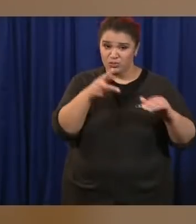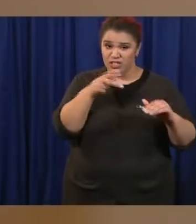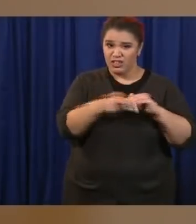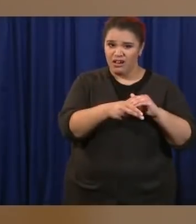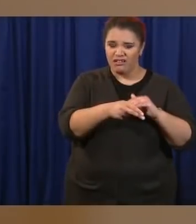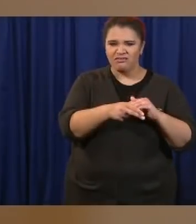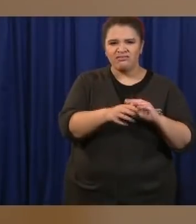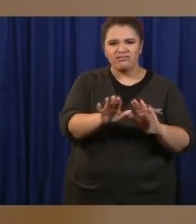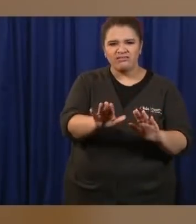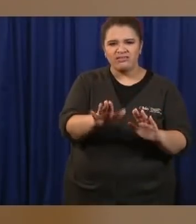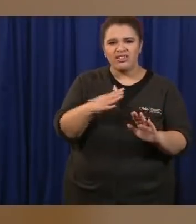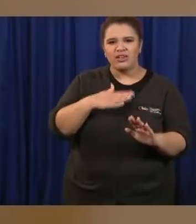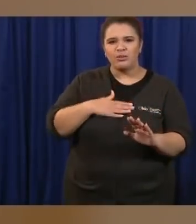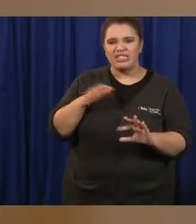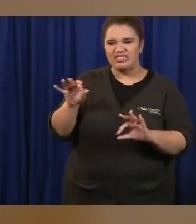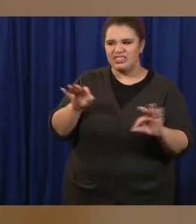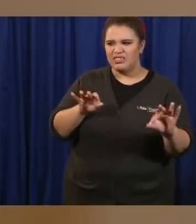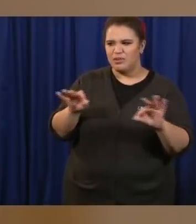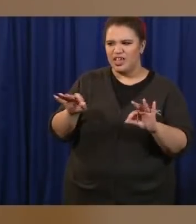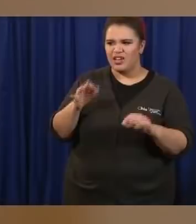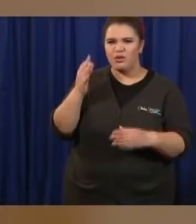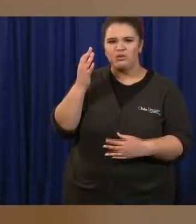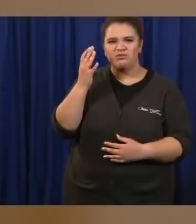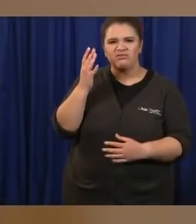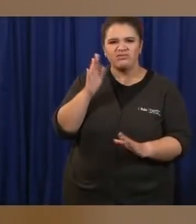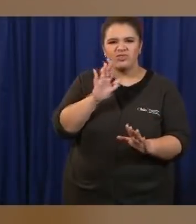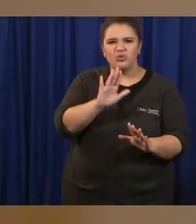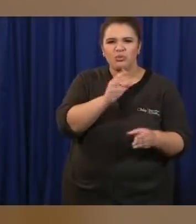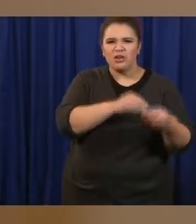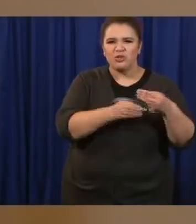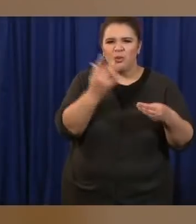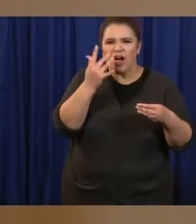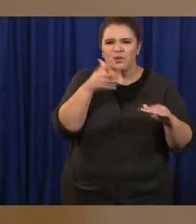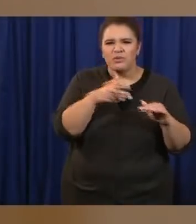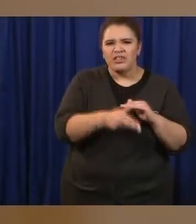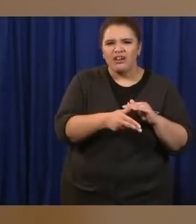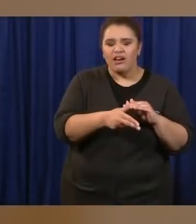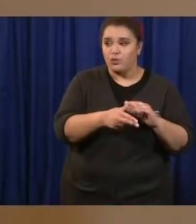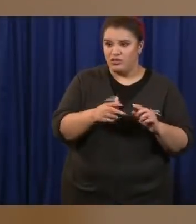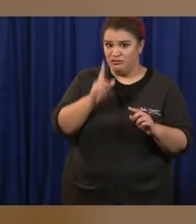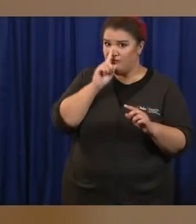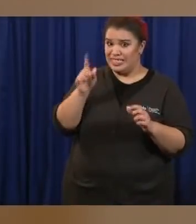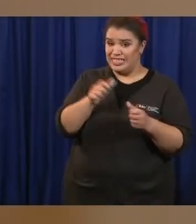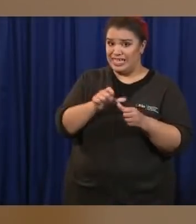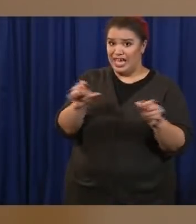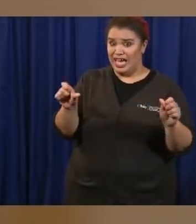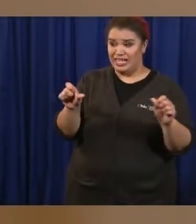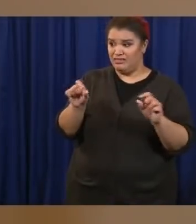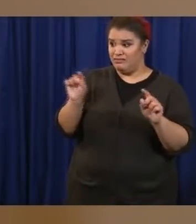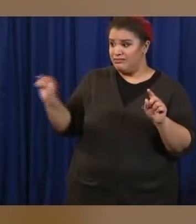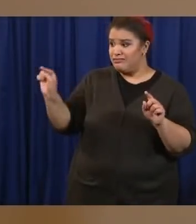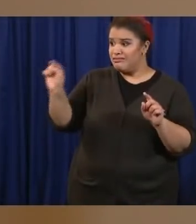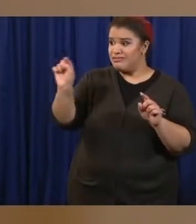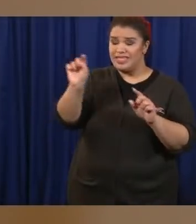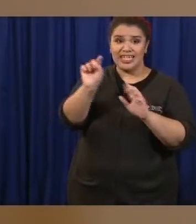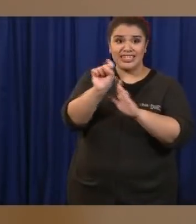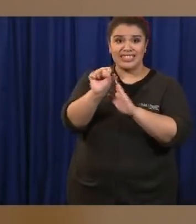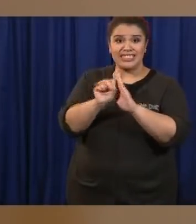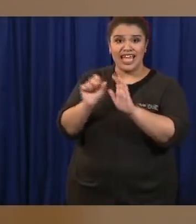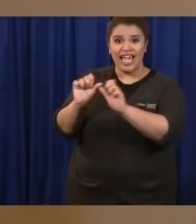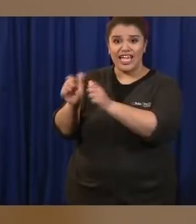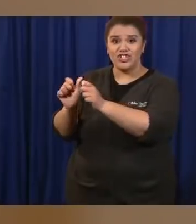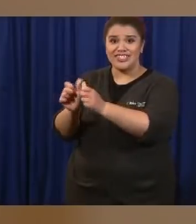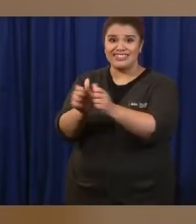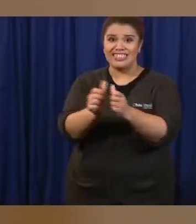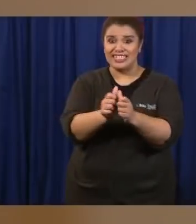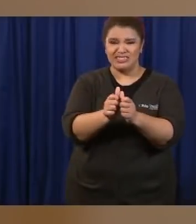why your budget of any budget in the state would be being cut drastically? It seems like you would be untouchable, especially because